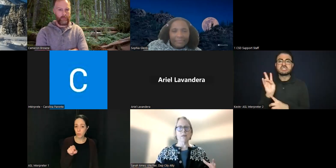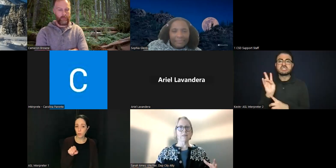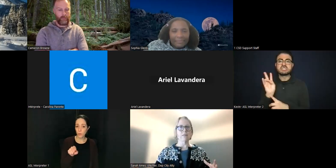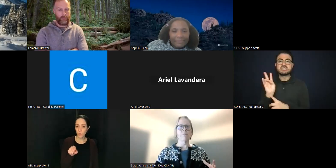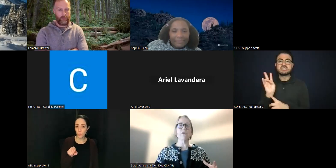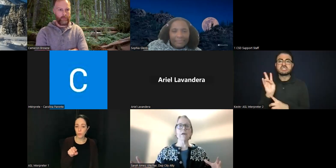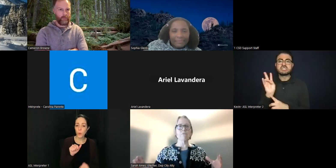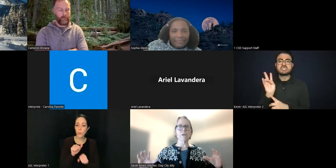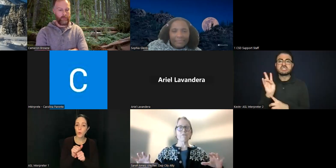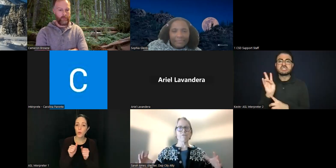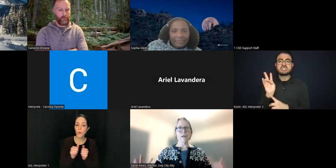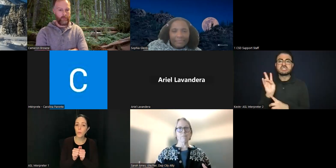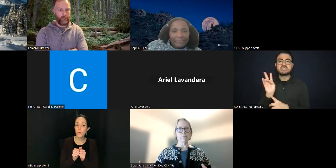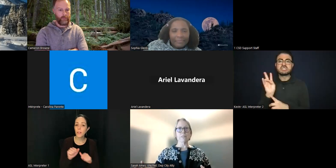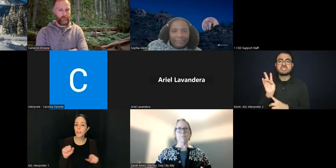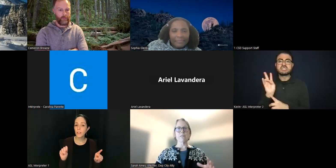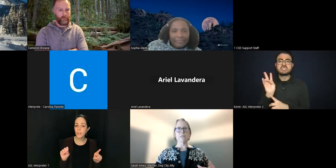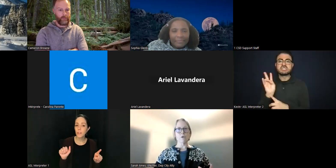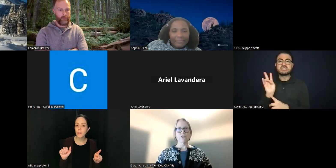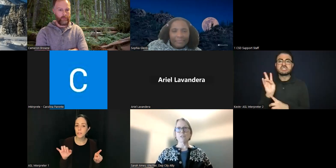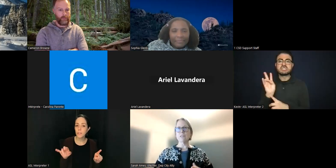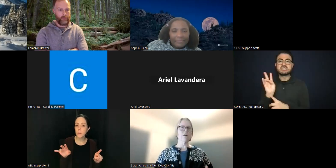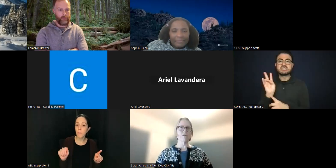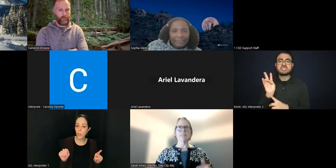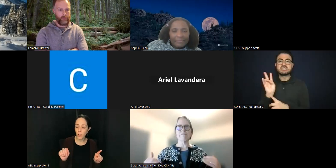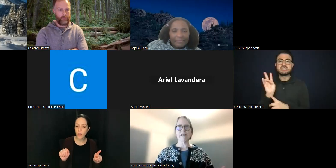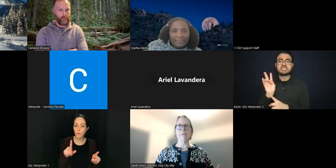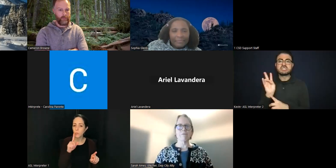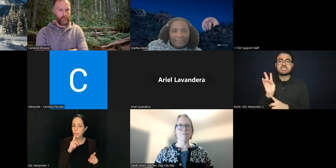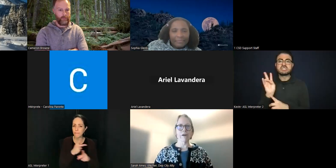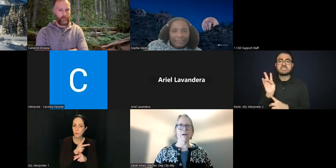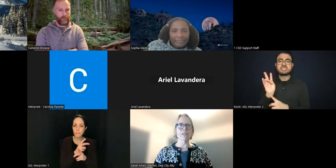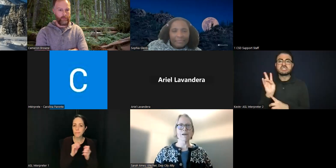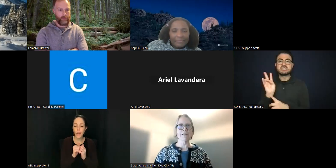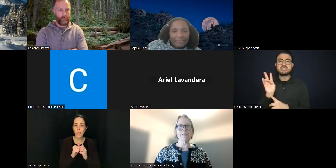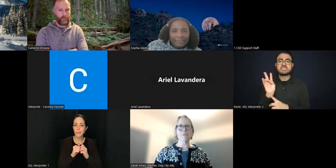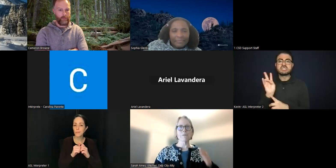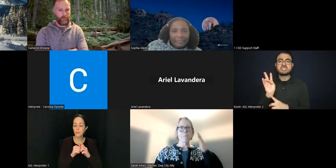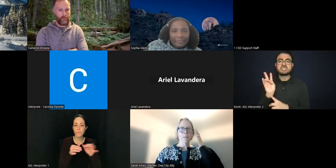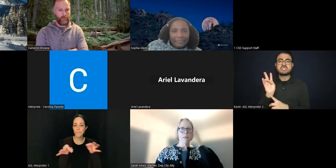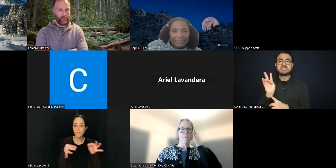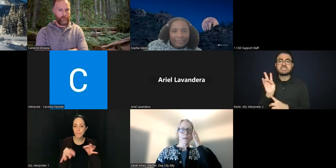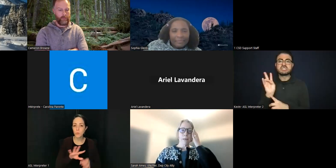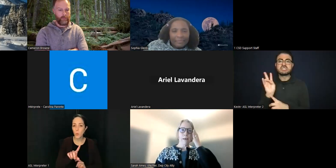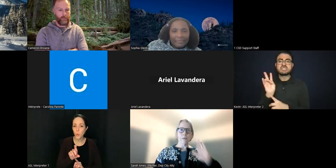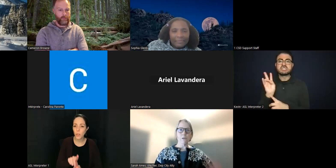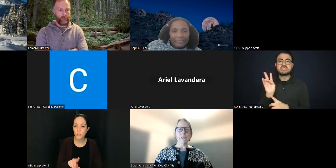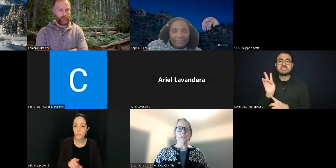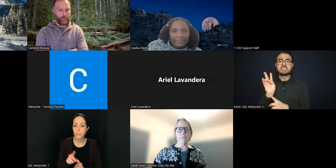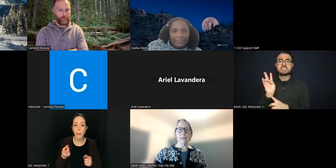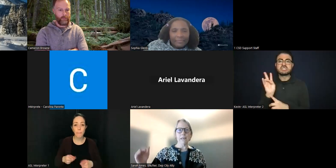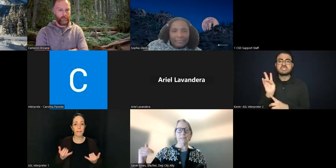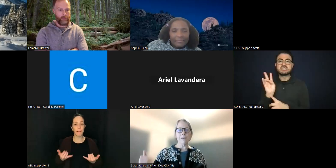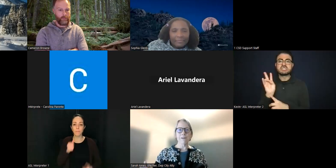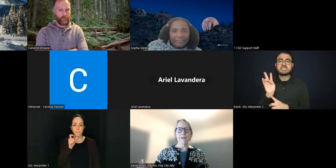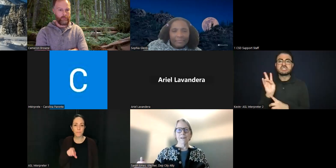with Samira and really frame some of these questions, you know, it doesn't have to happen right on the spot this moment. I'd be happy to look into